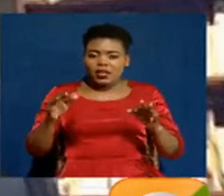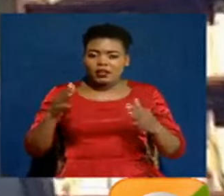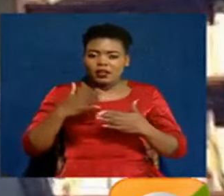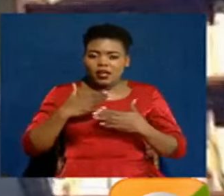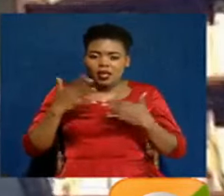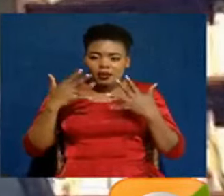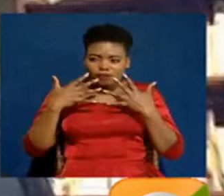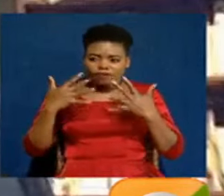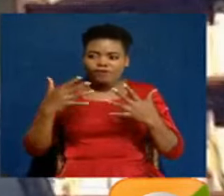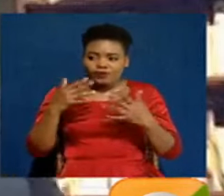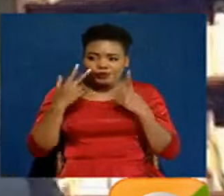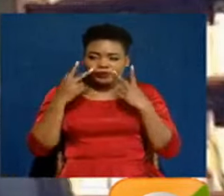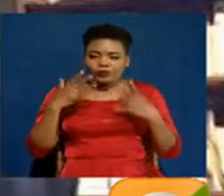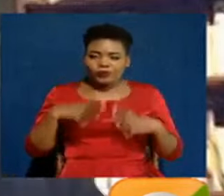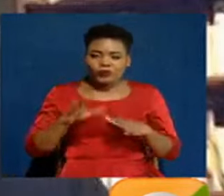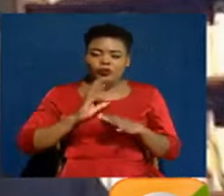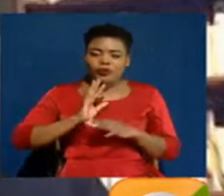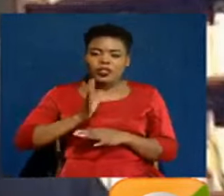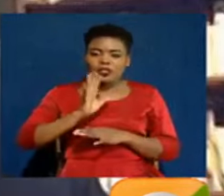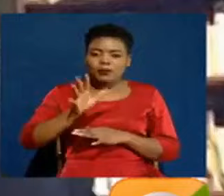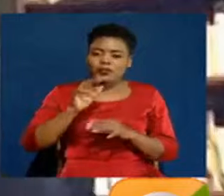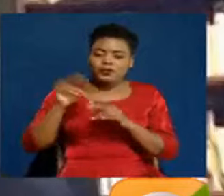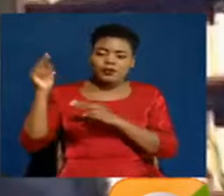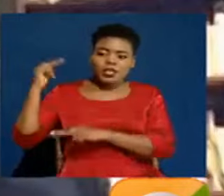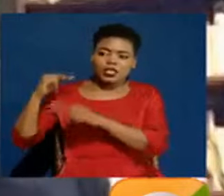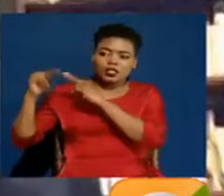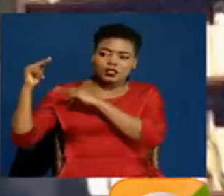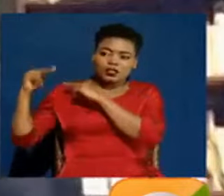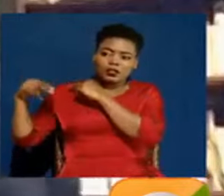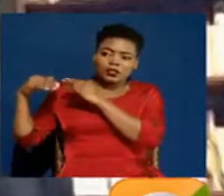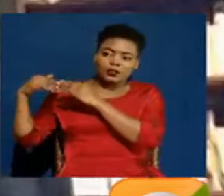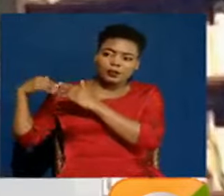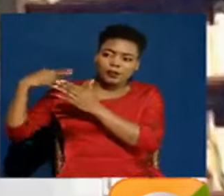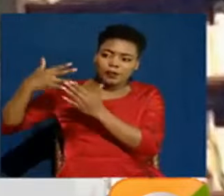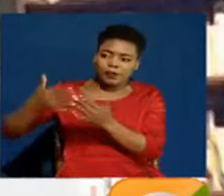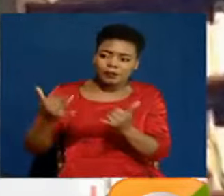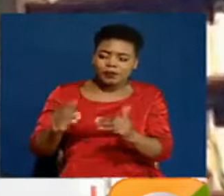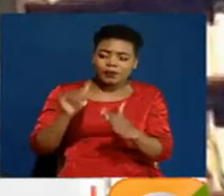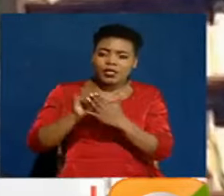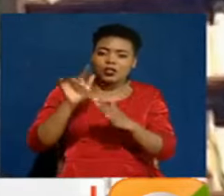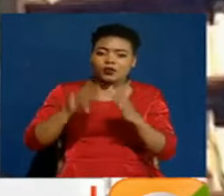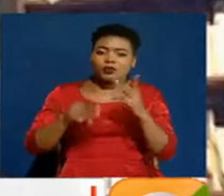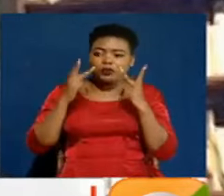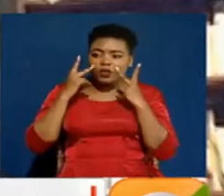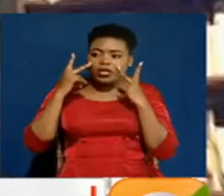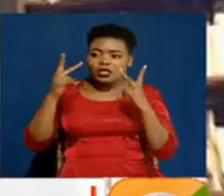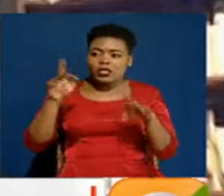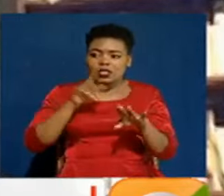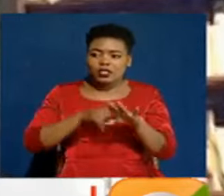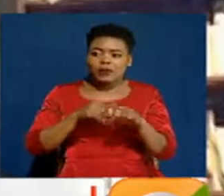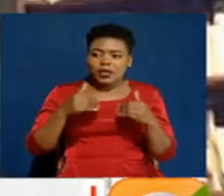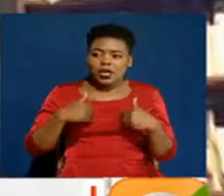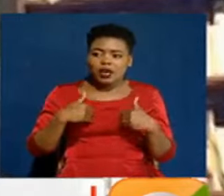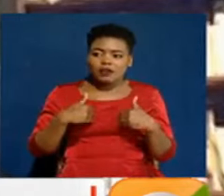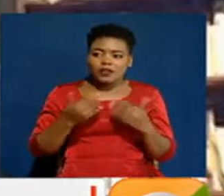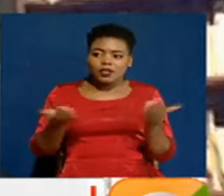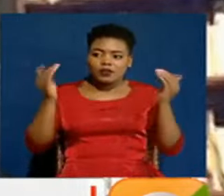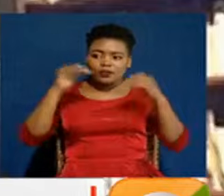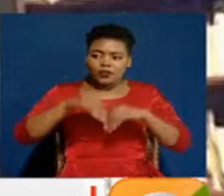people talking through history, because that is what I saw during the DNC in the U.S.,